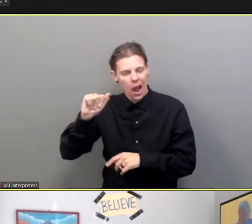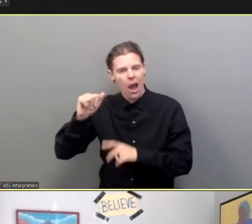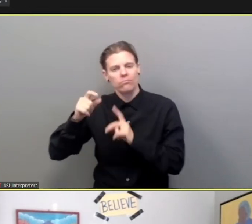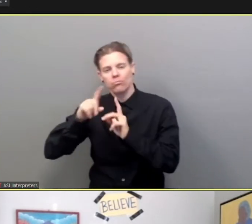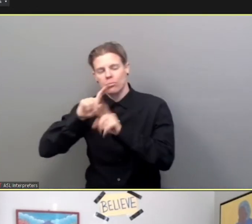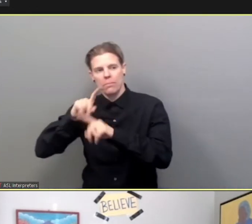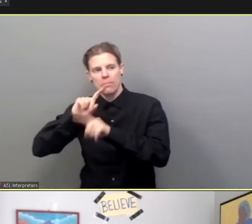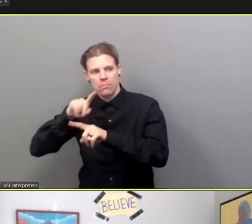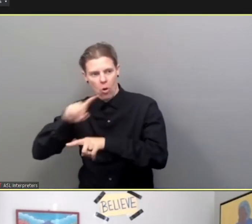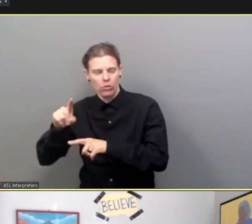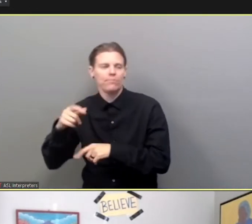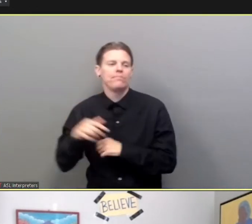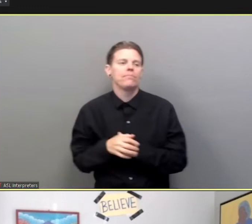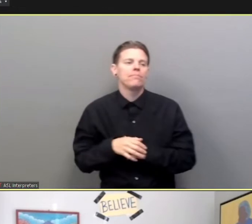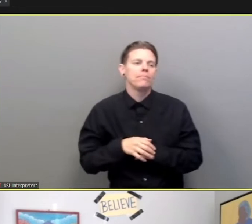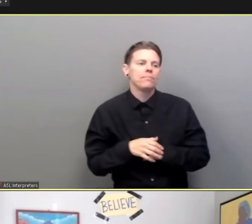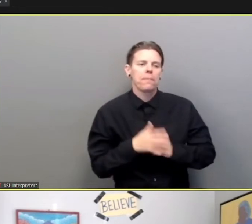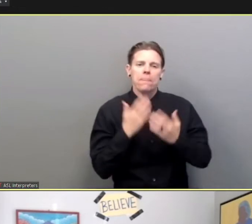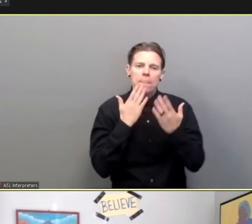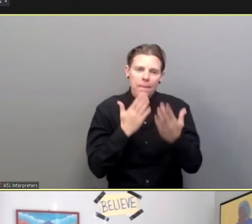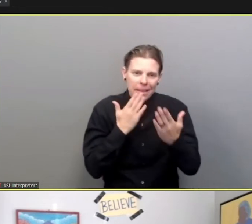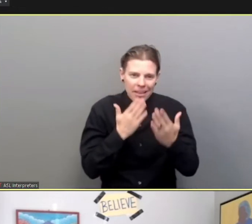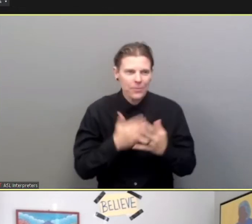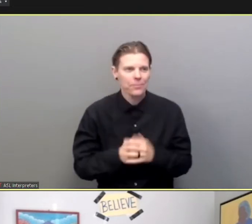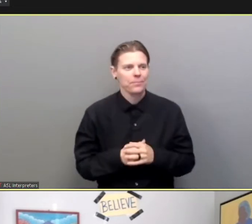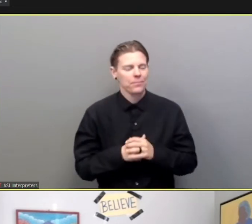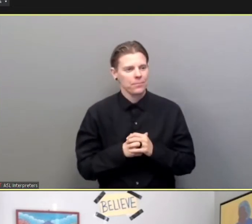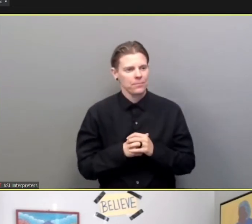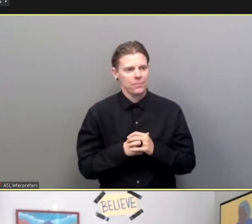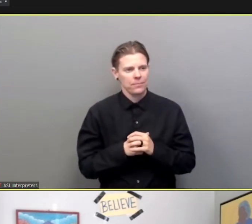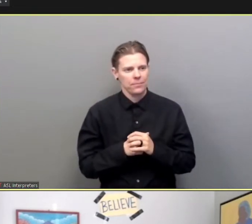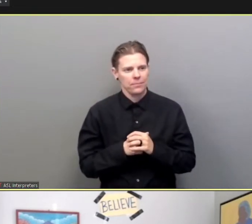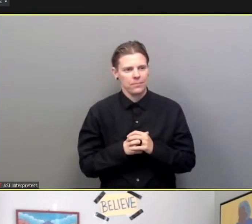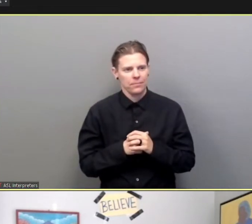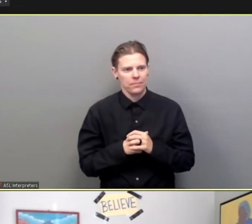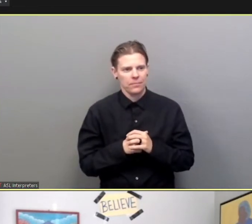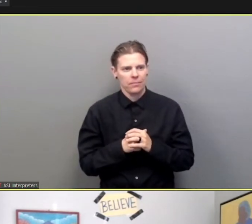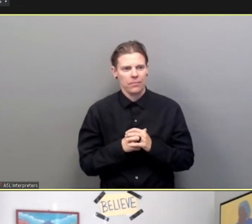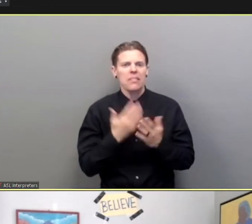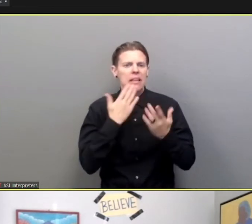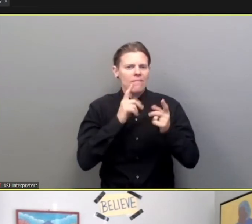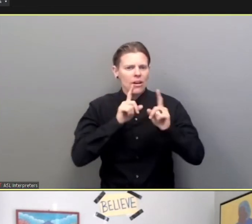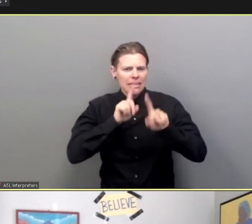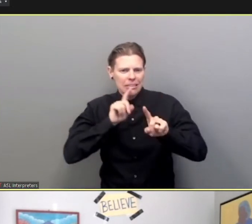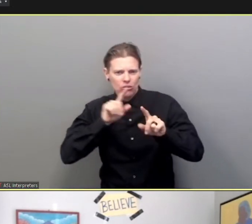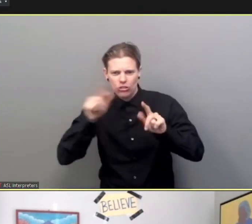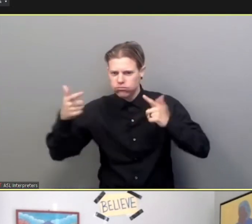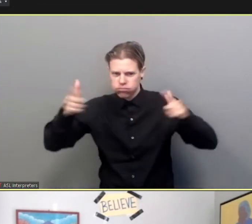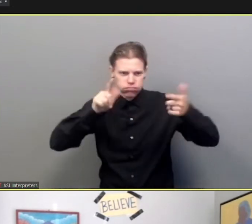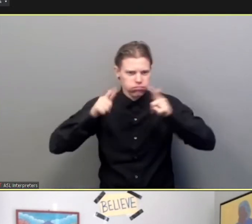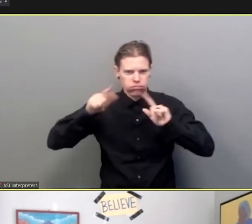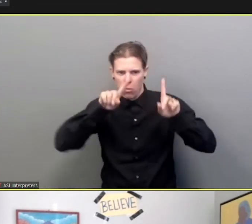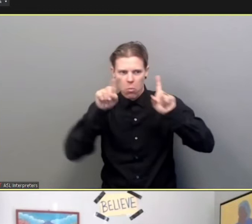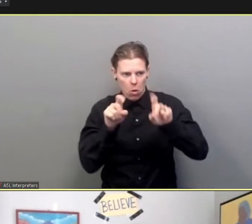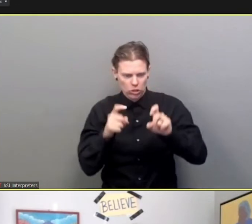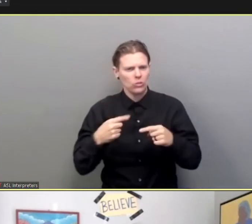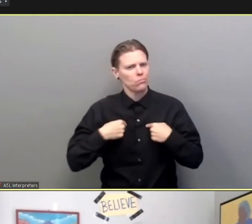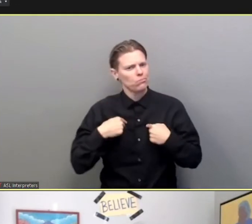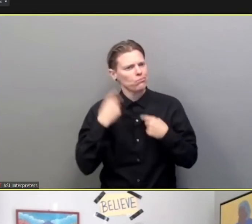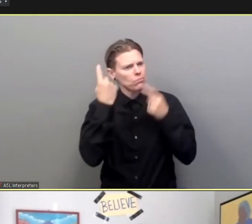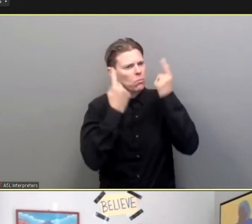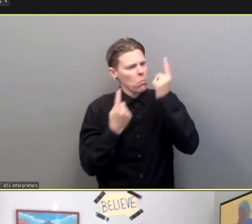of questions. I've had a lot from readers this week, but this is my question. I was wondering if you could tease out for me a little